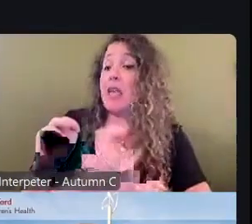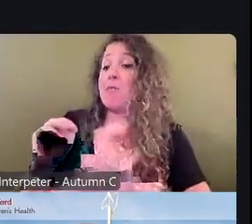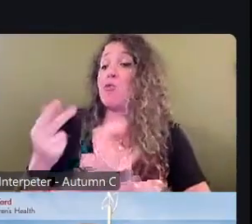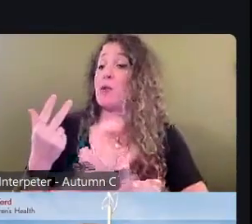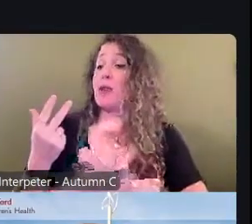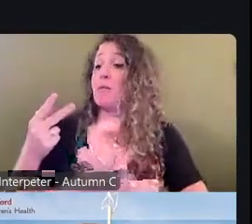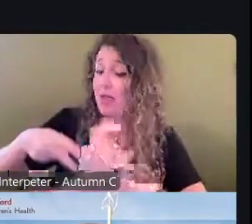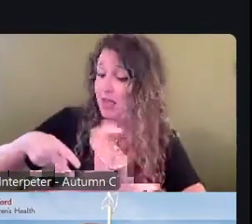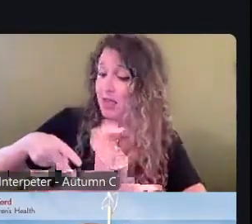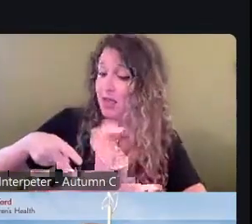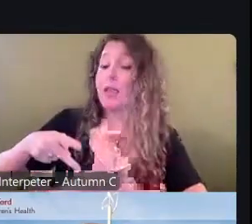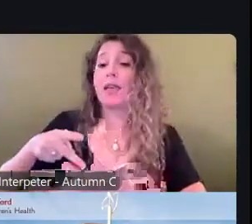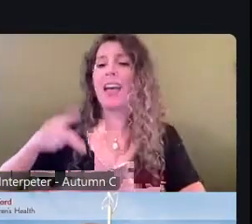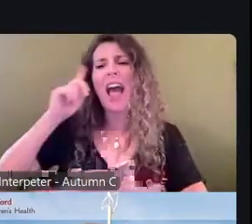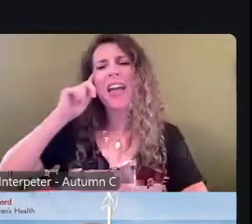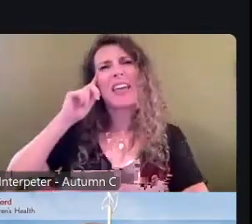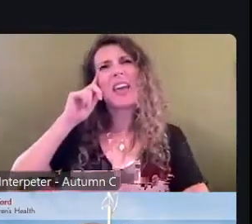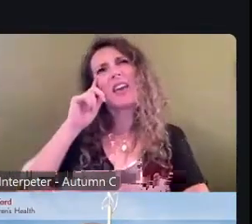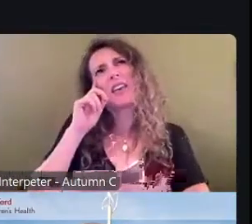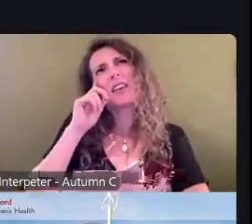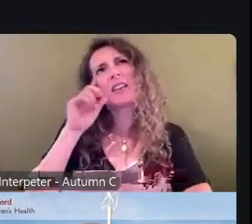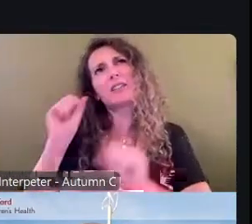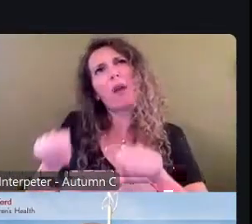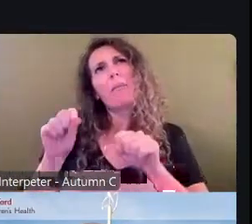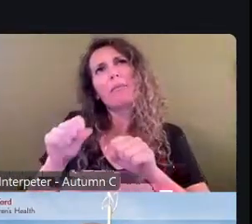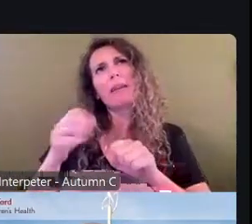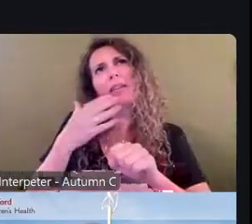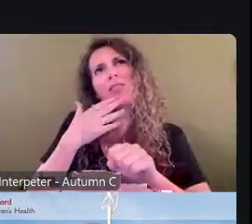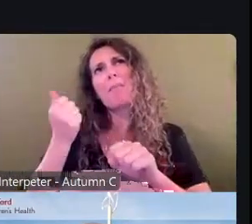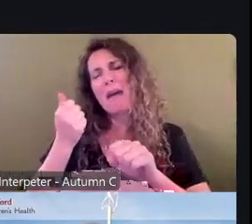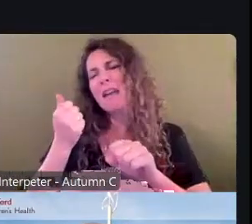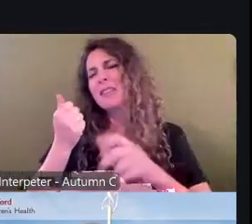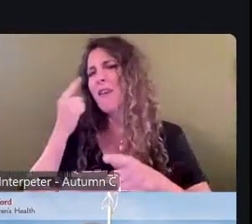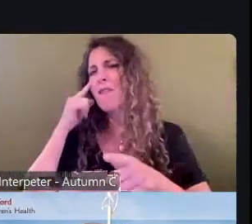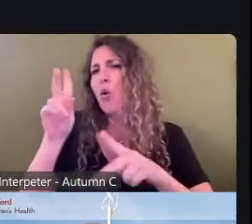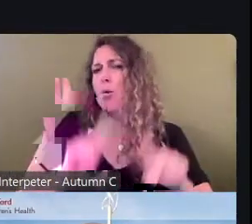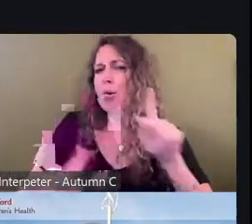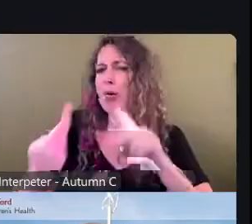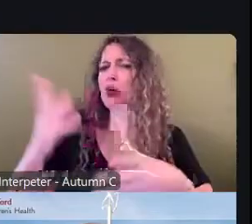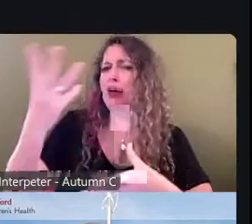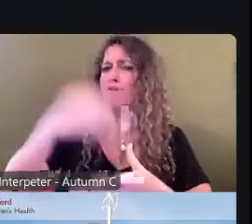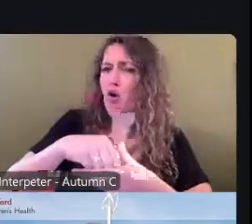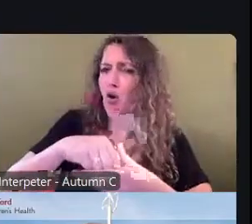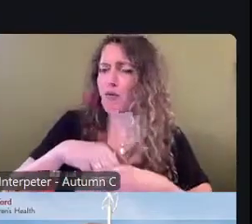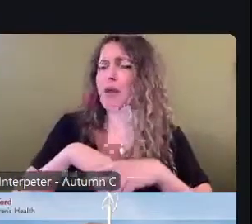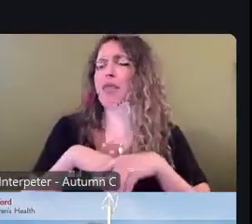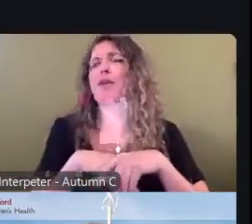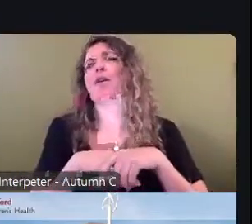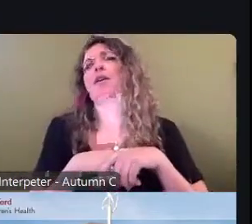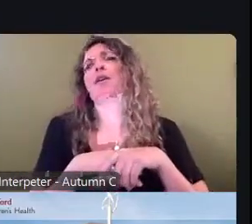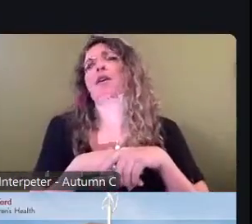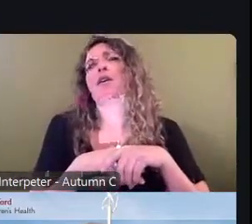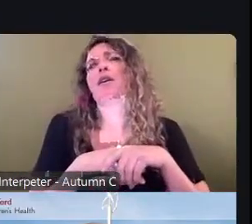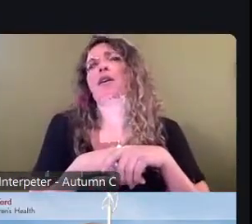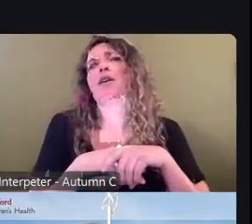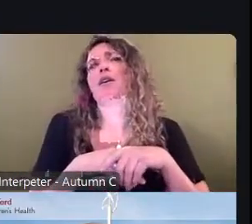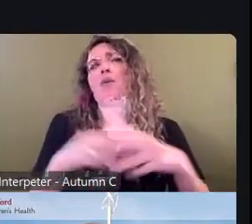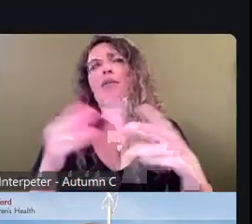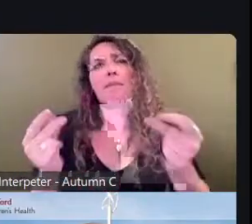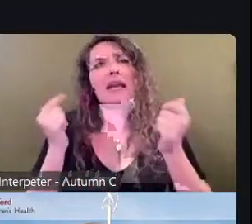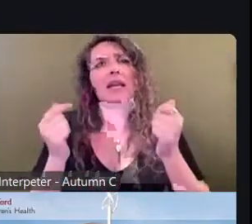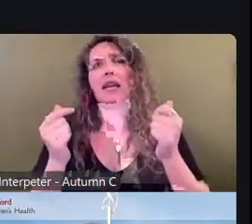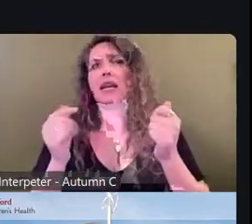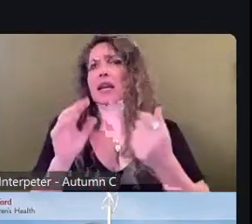DM3P, I think is probably the best bet for people to get involved with. I mean, with